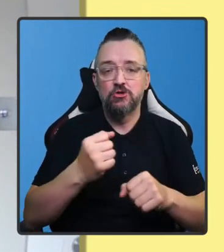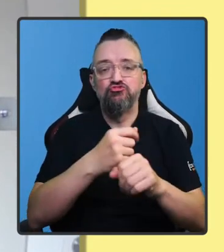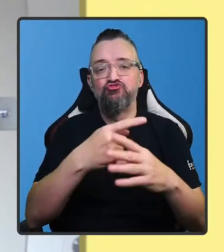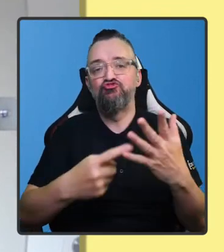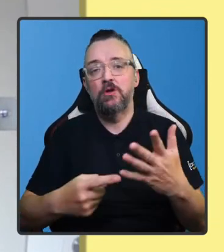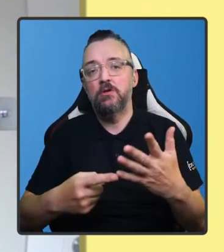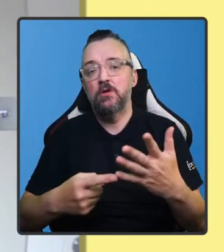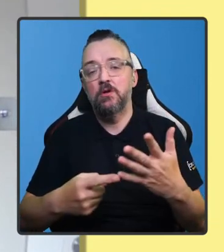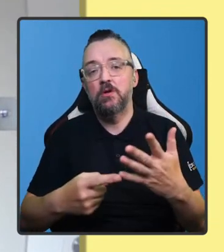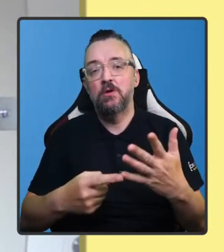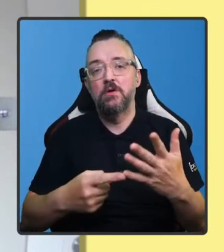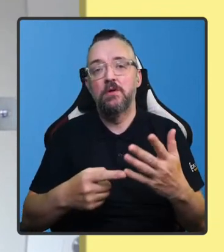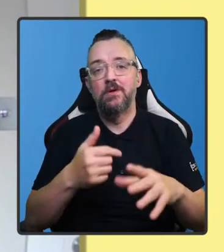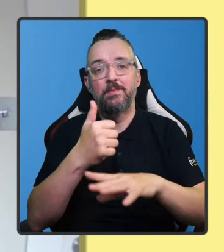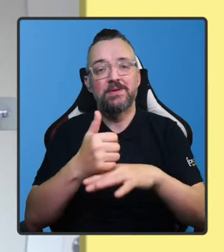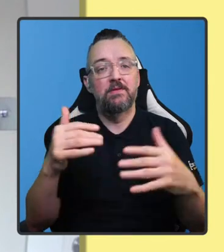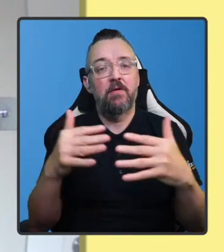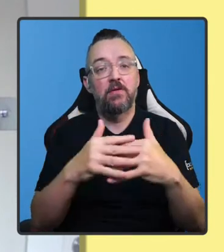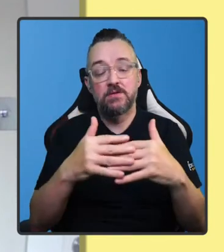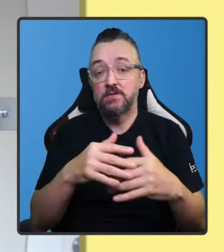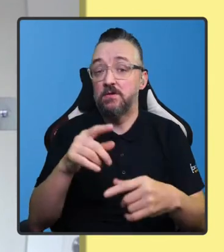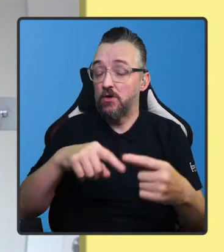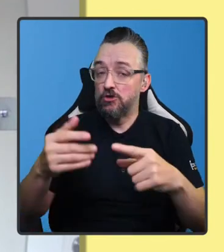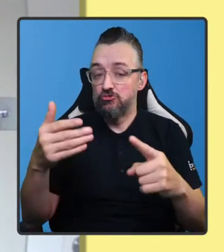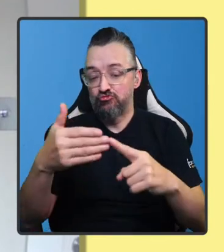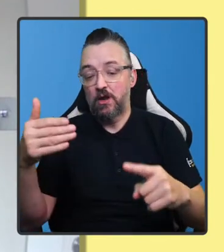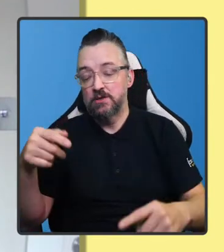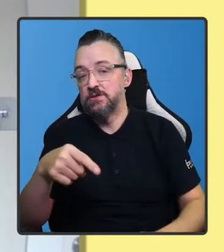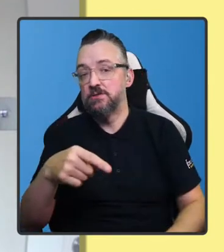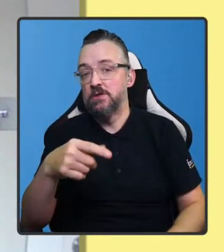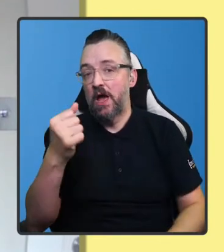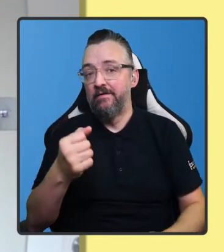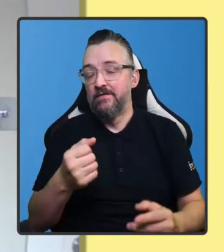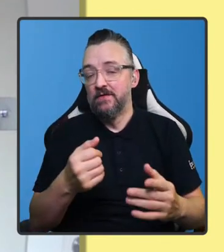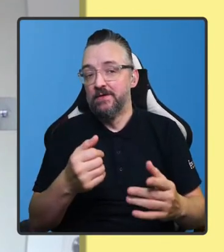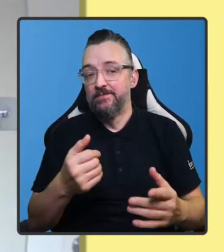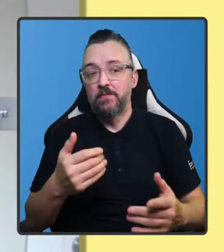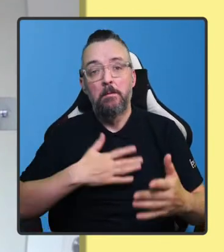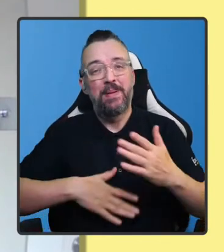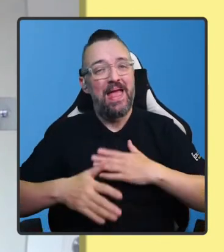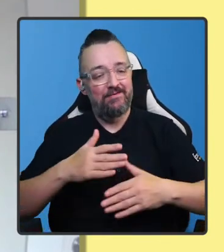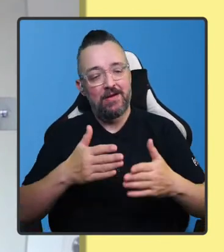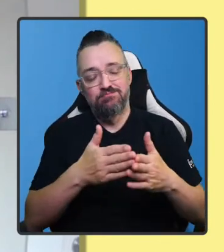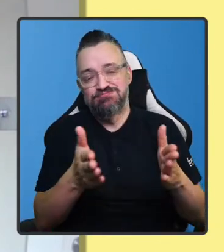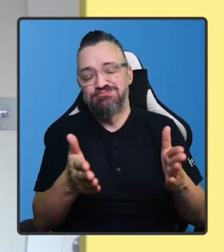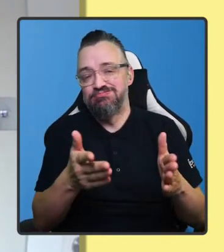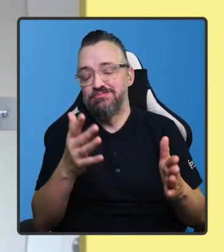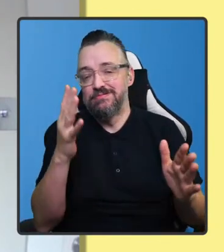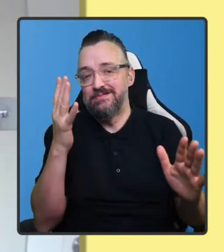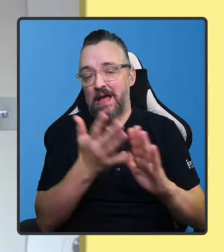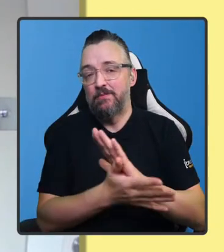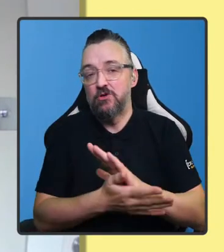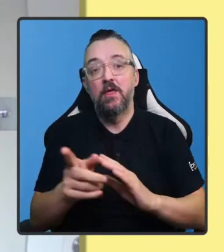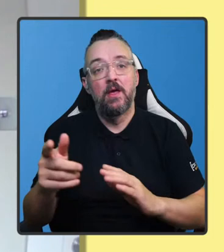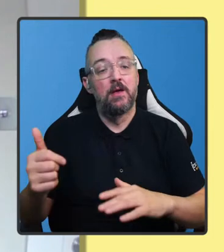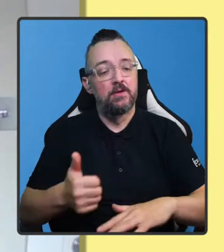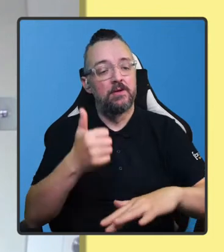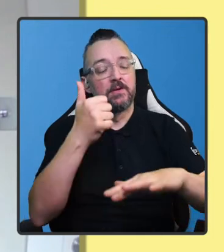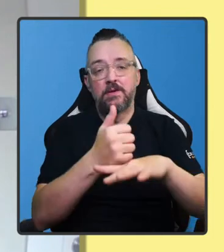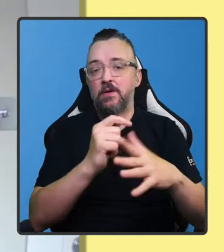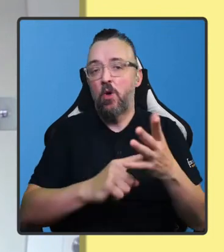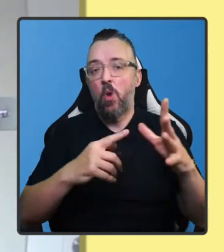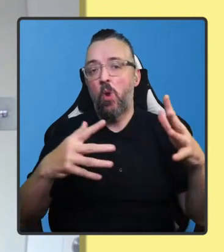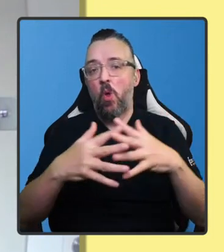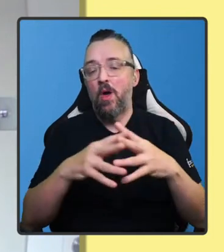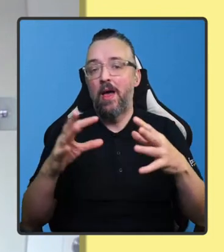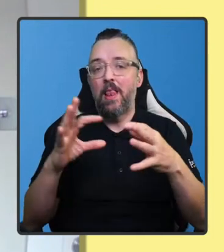violence. They have recognised that there's a range of damaging behaviour and have introduced world-leading legislation regarding domestic